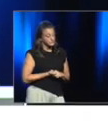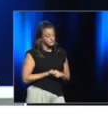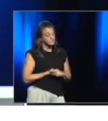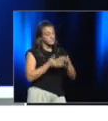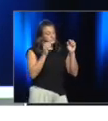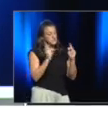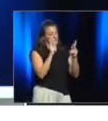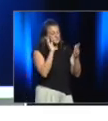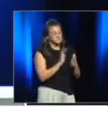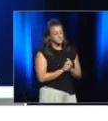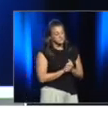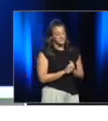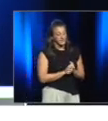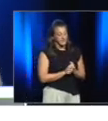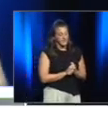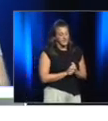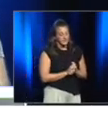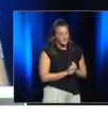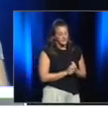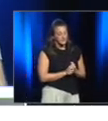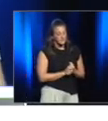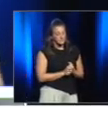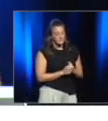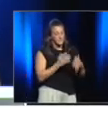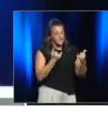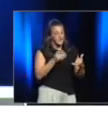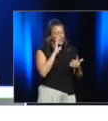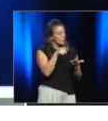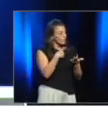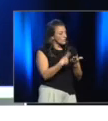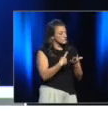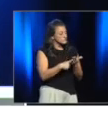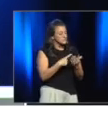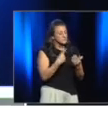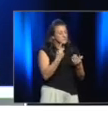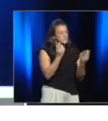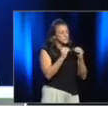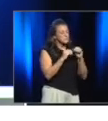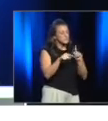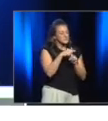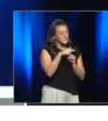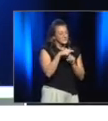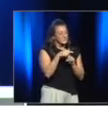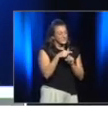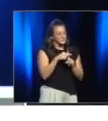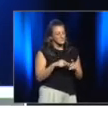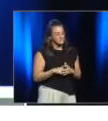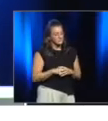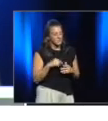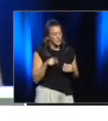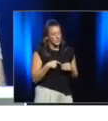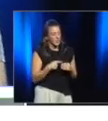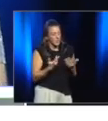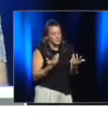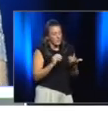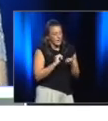Okay, so we're going to shift gears a little bit. I'm going to talk now about some more positive things about what we can do in the Southern